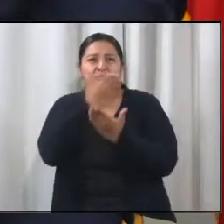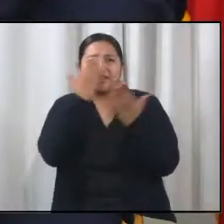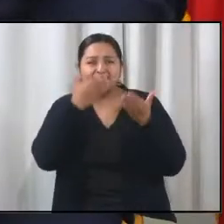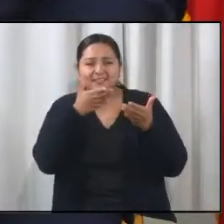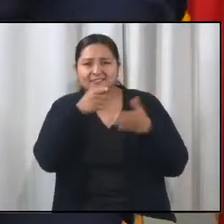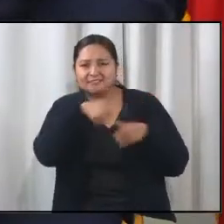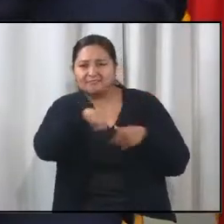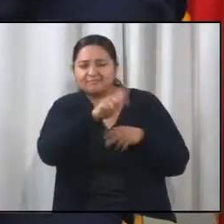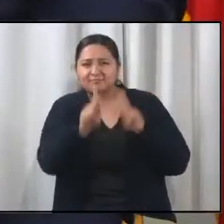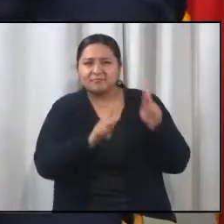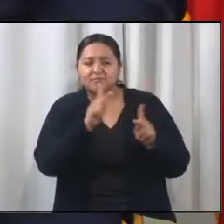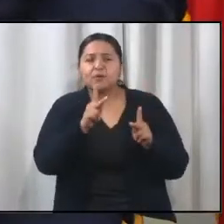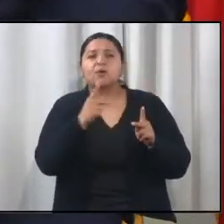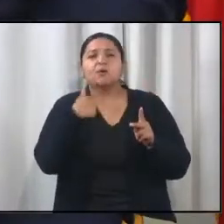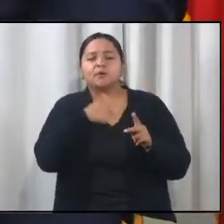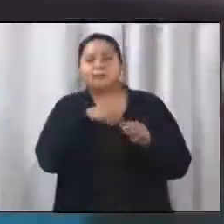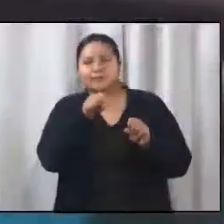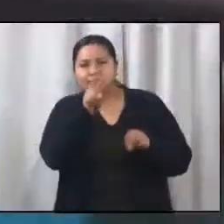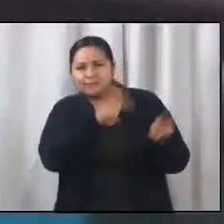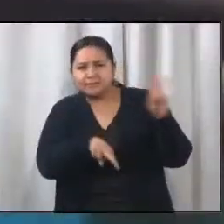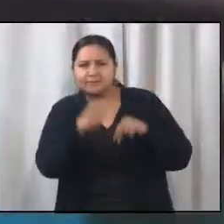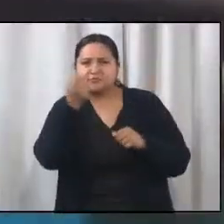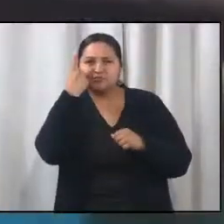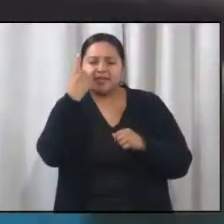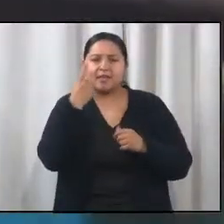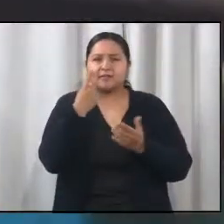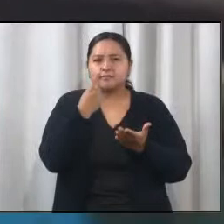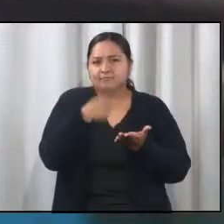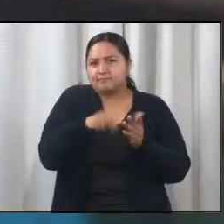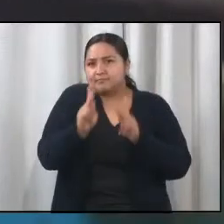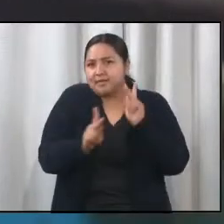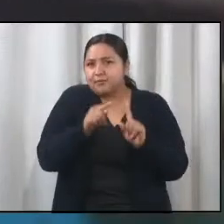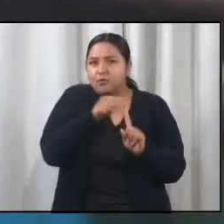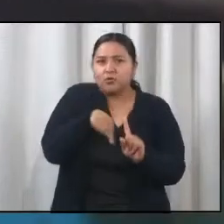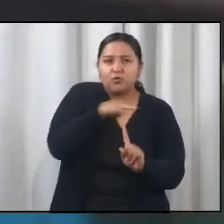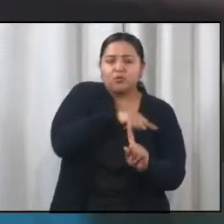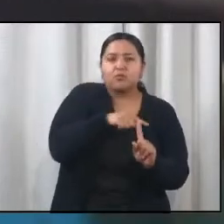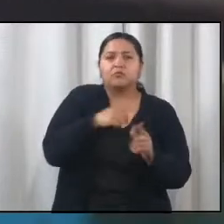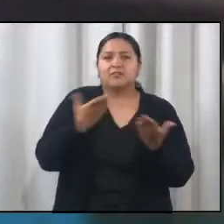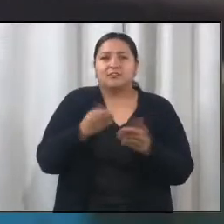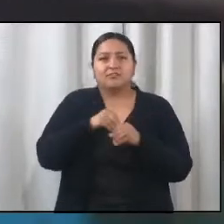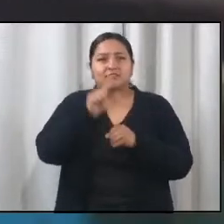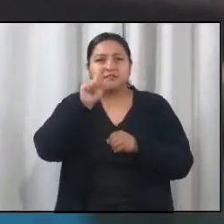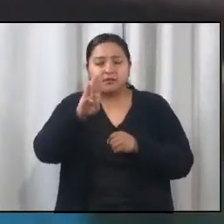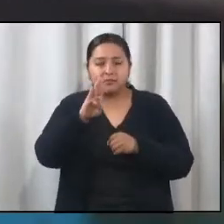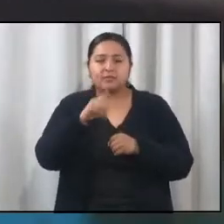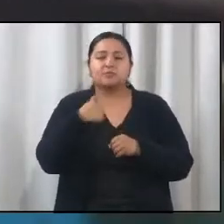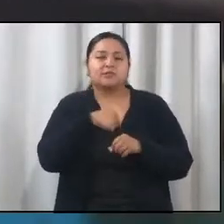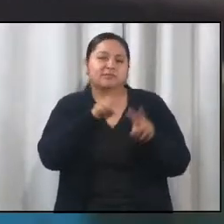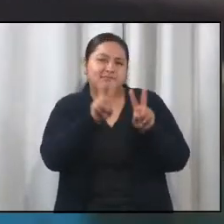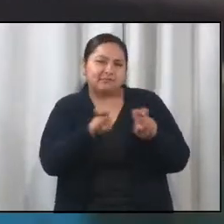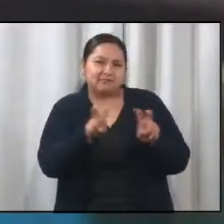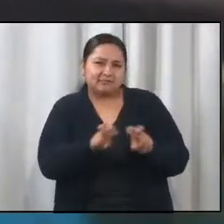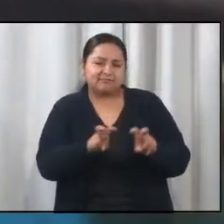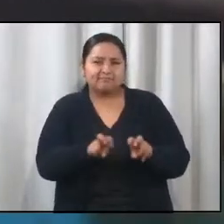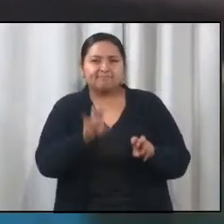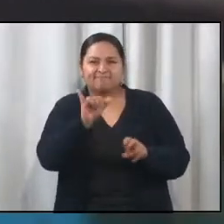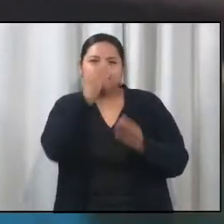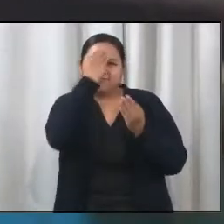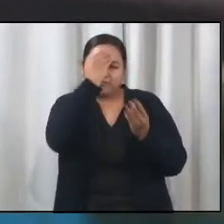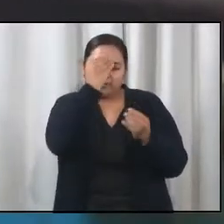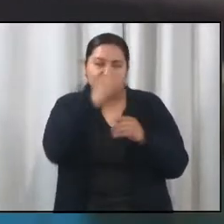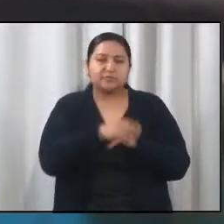experiencing homelessness within the city. The data from the count is analyzed along with other data collected throughout the year to